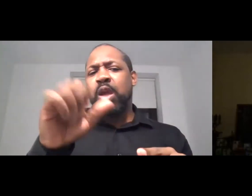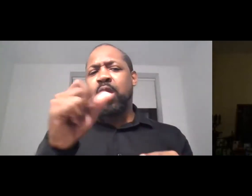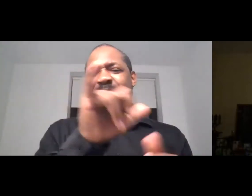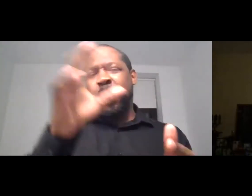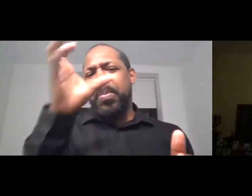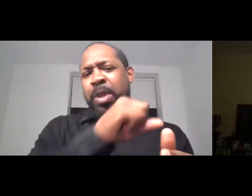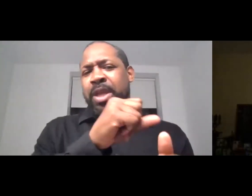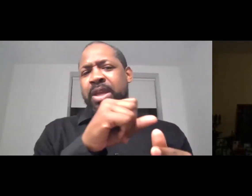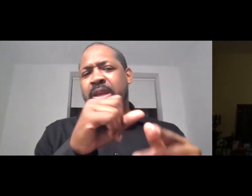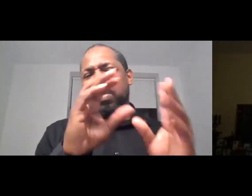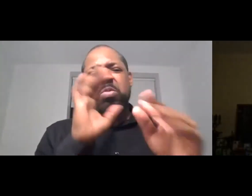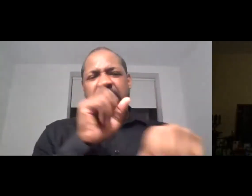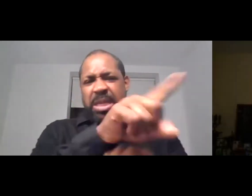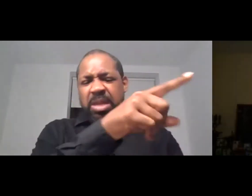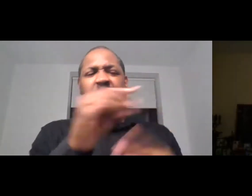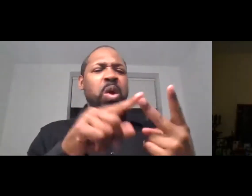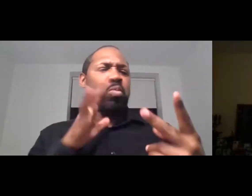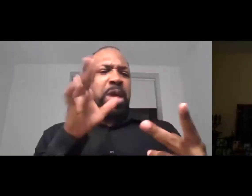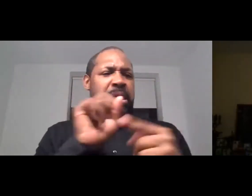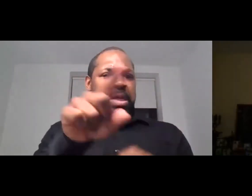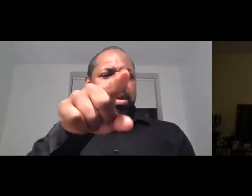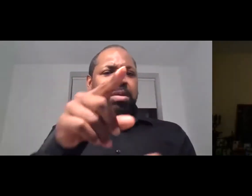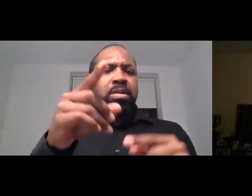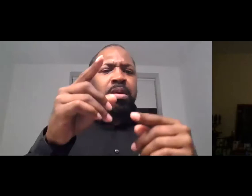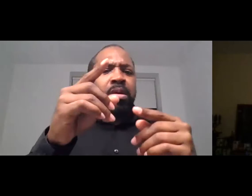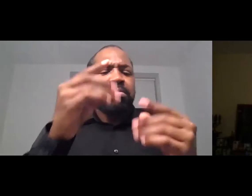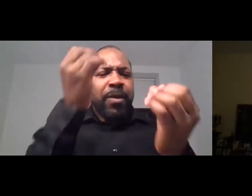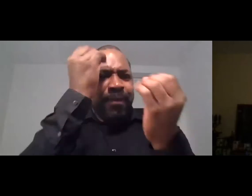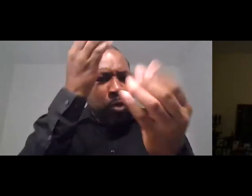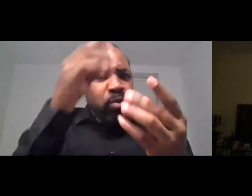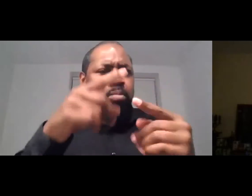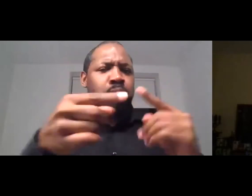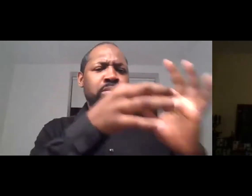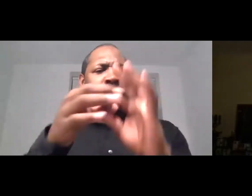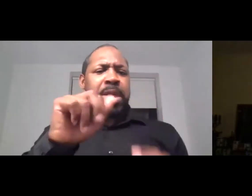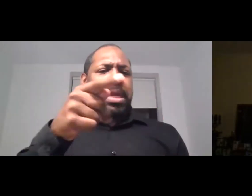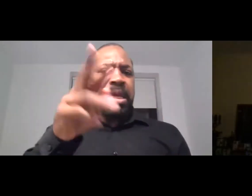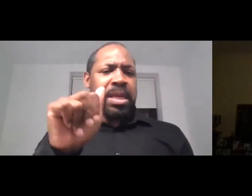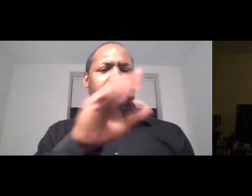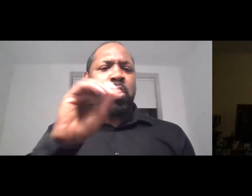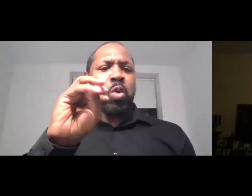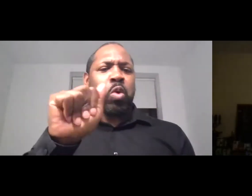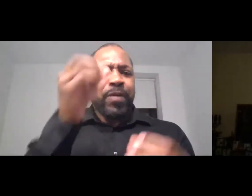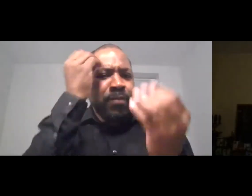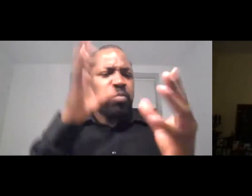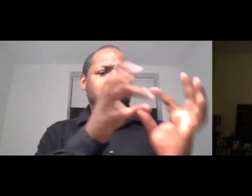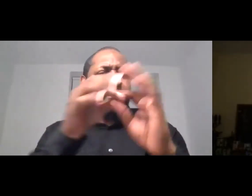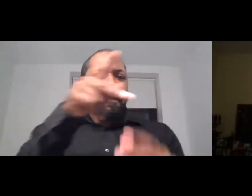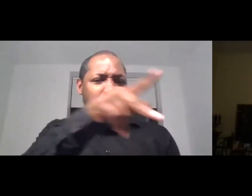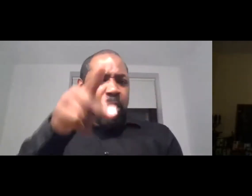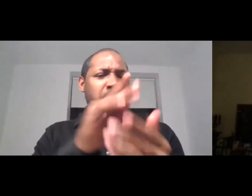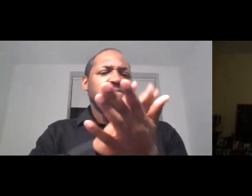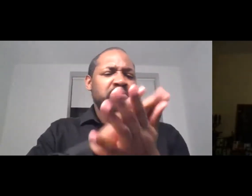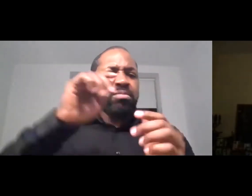watch. It will be recorded and there's a transcript. So if there's anything that's being missed, you can certainly get